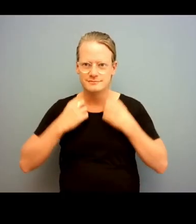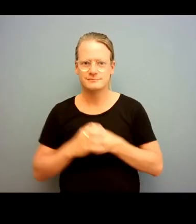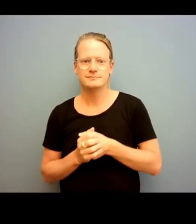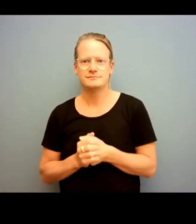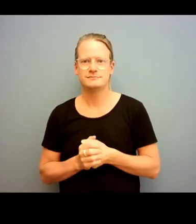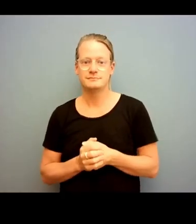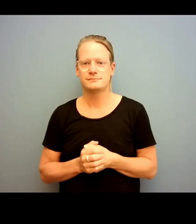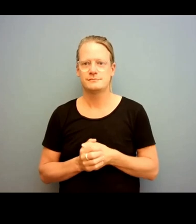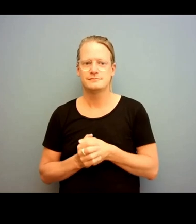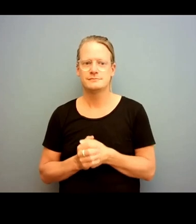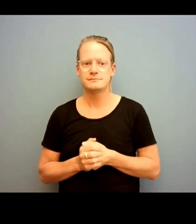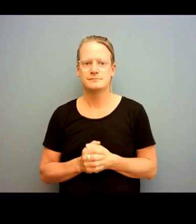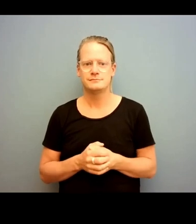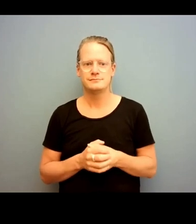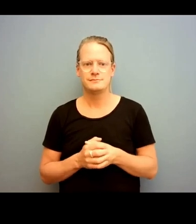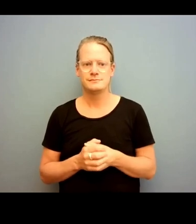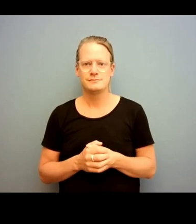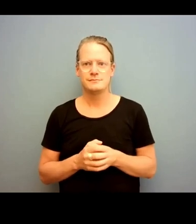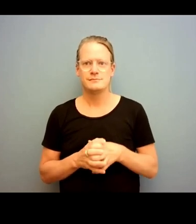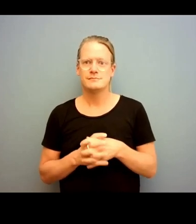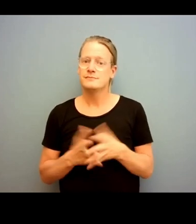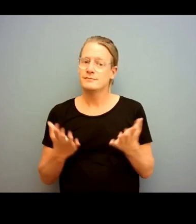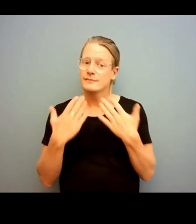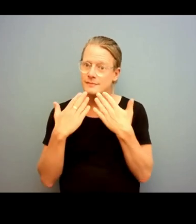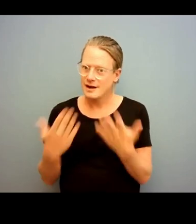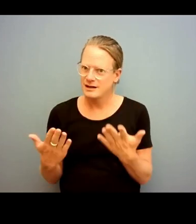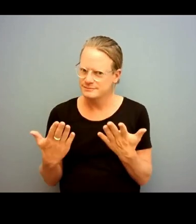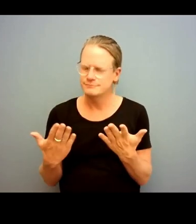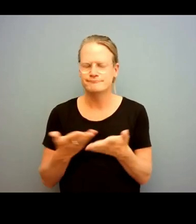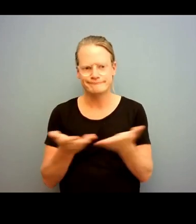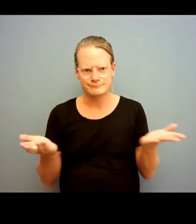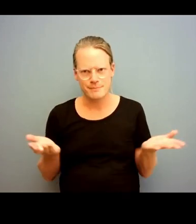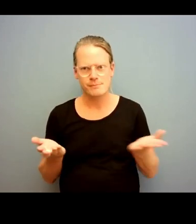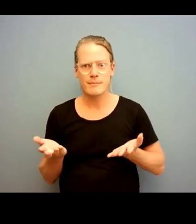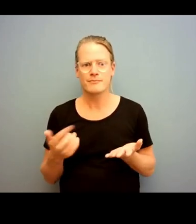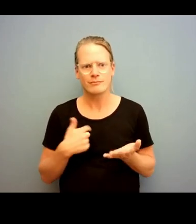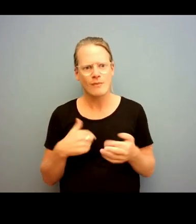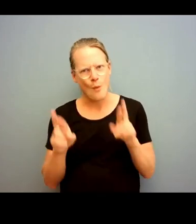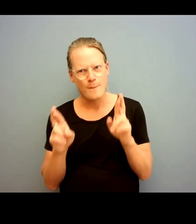Thank you so much for that kind introduction. I hope that the technical